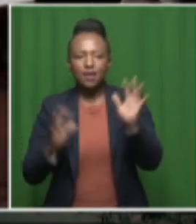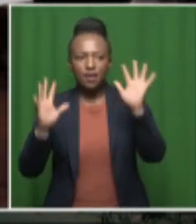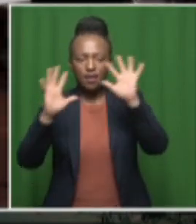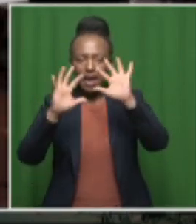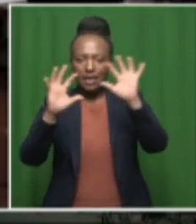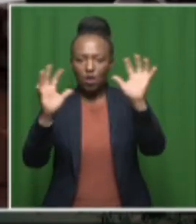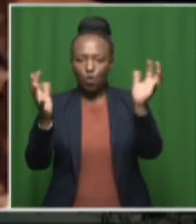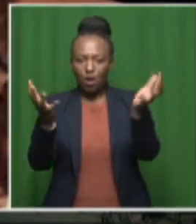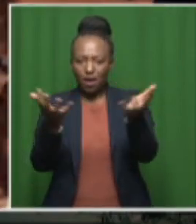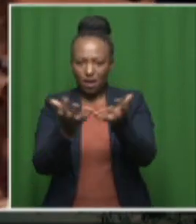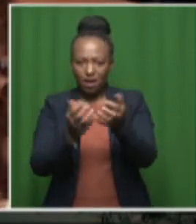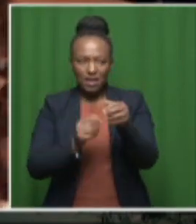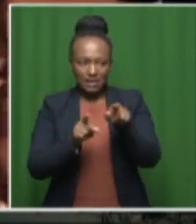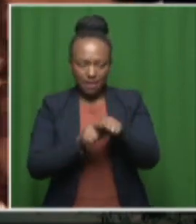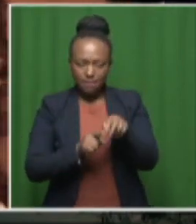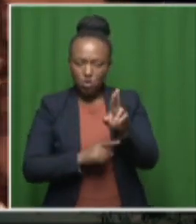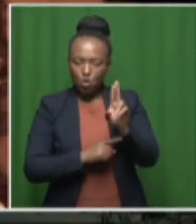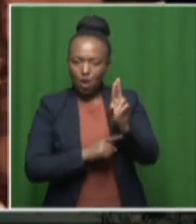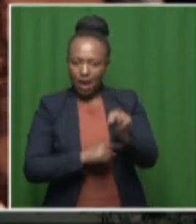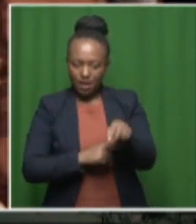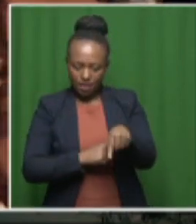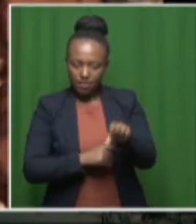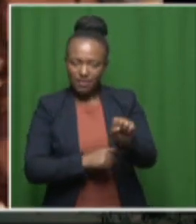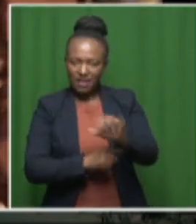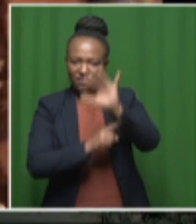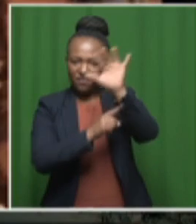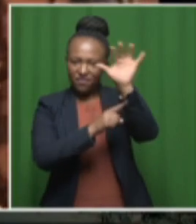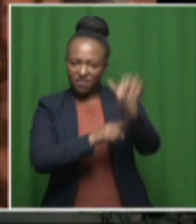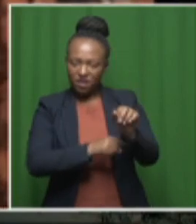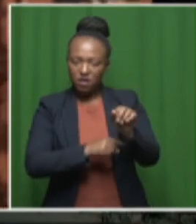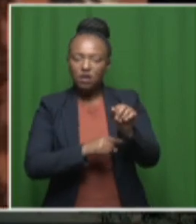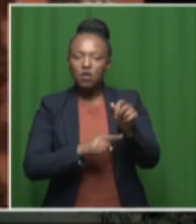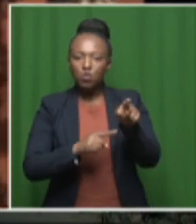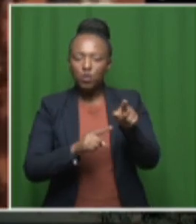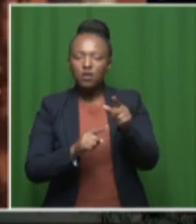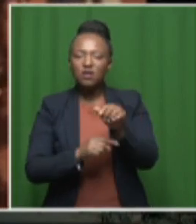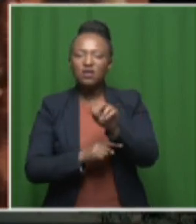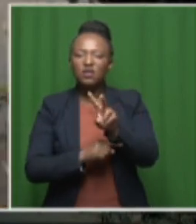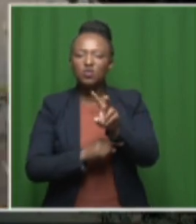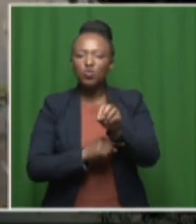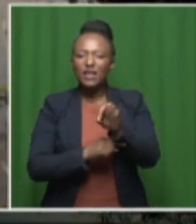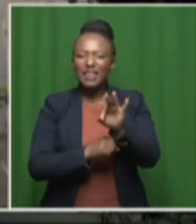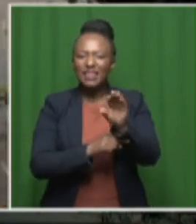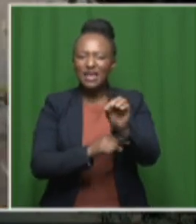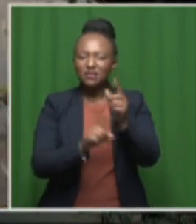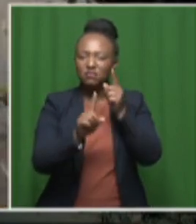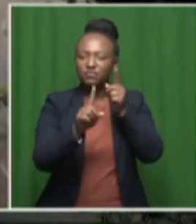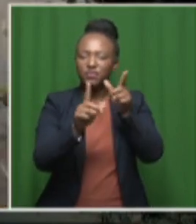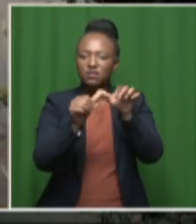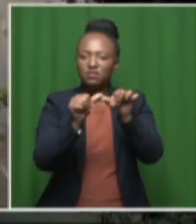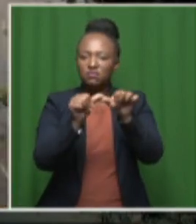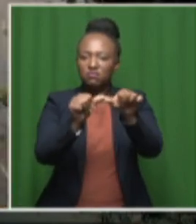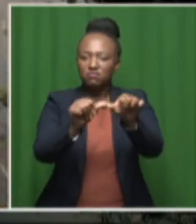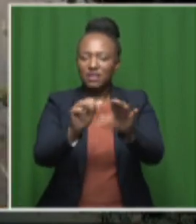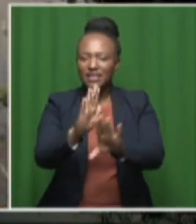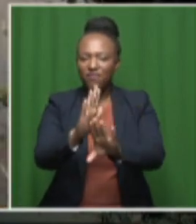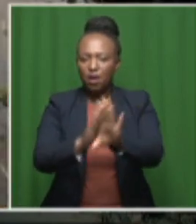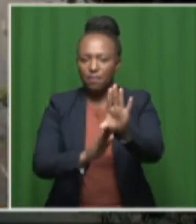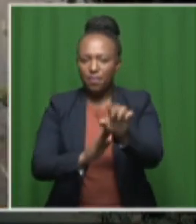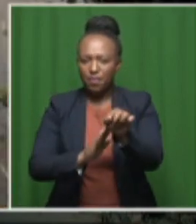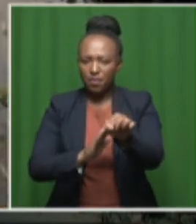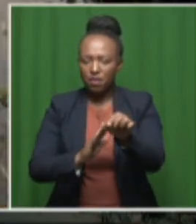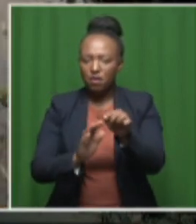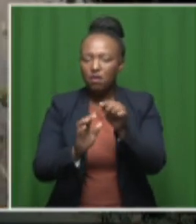and certainly the UN in South Africa, is working to advance what we're calling the 2030 Agenda for Sustainable Development. The Sustainable